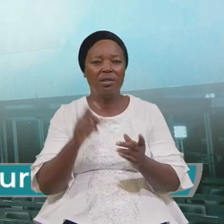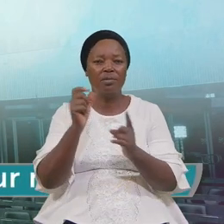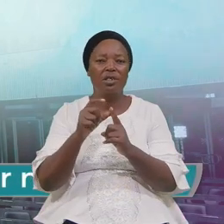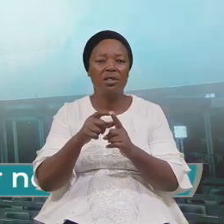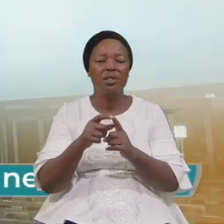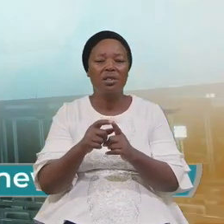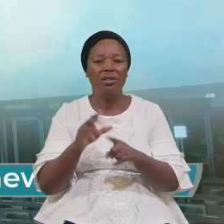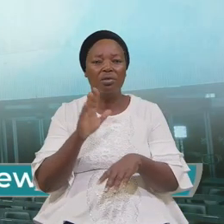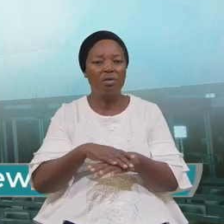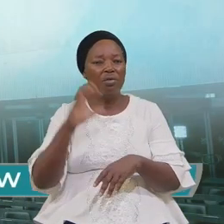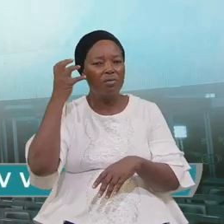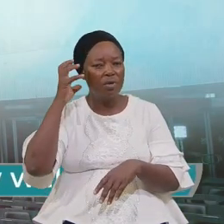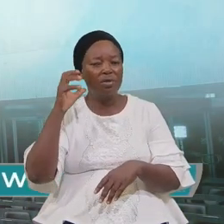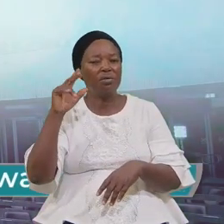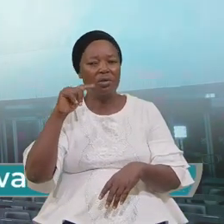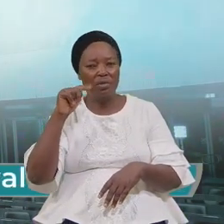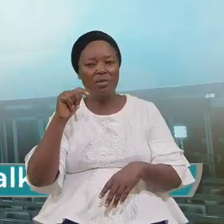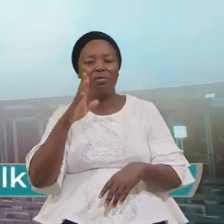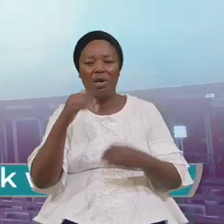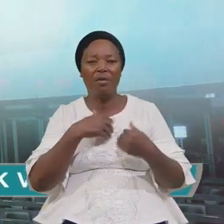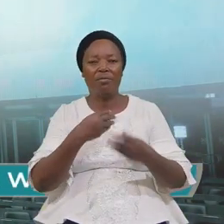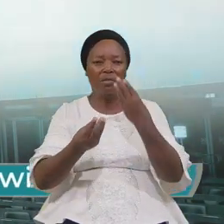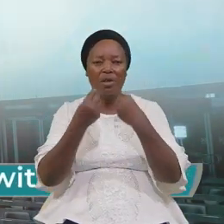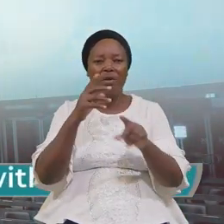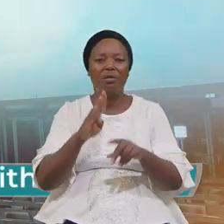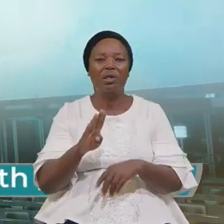of us by 3 p.m.